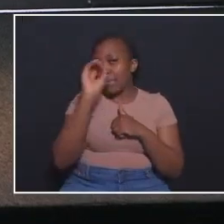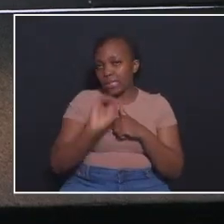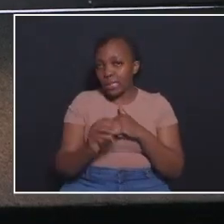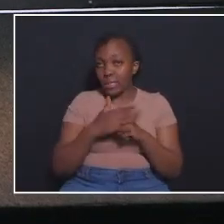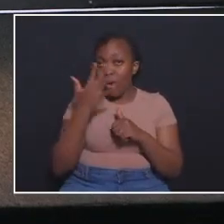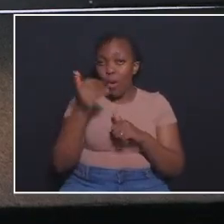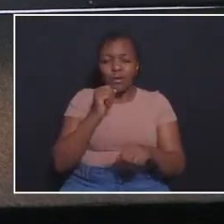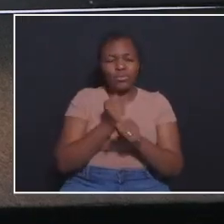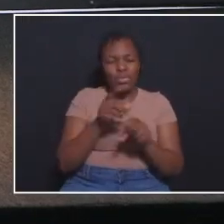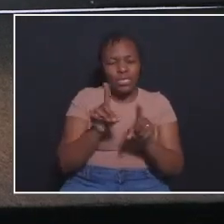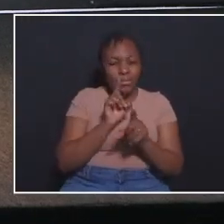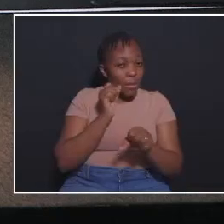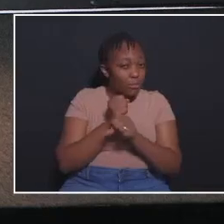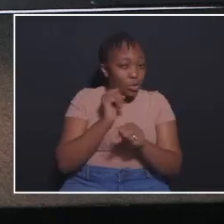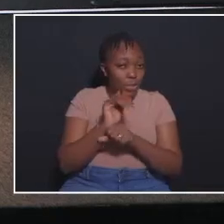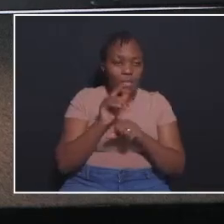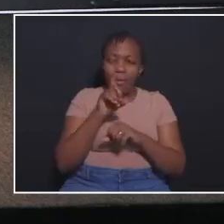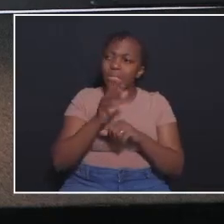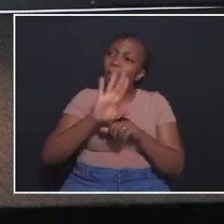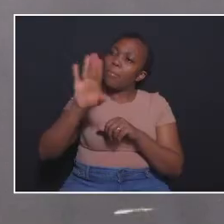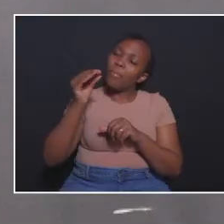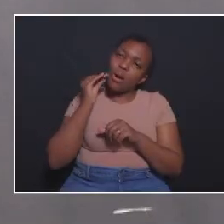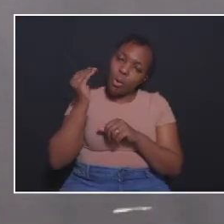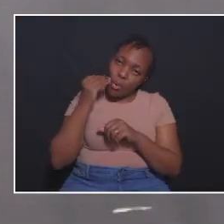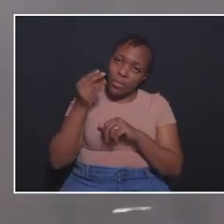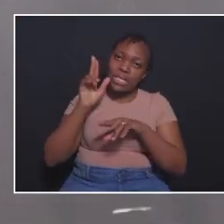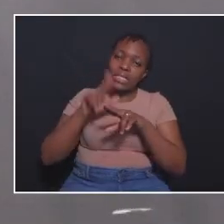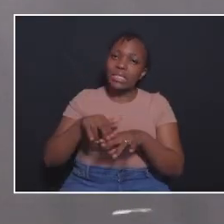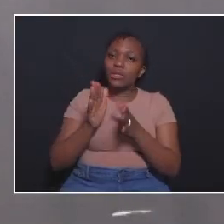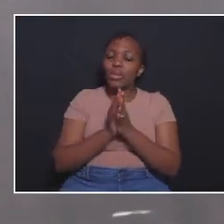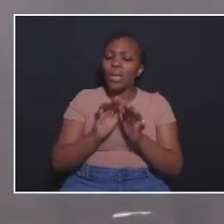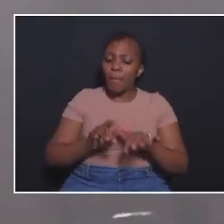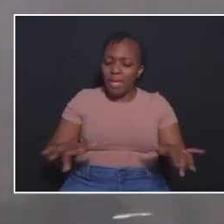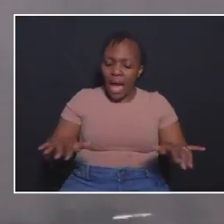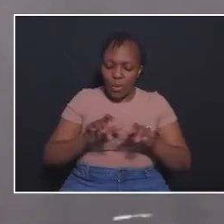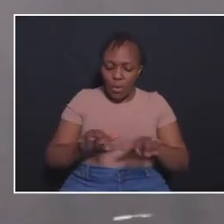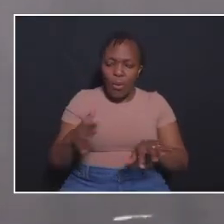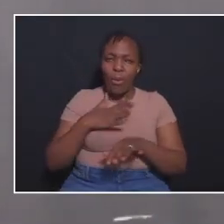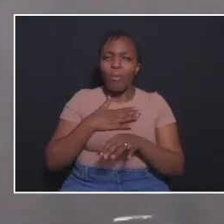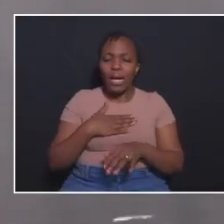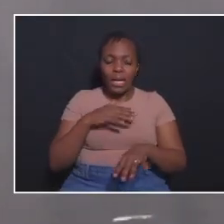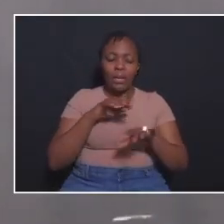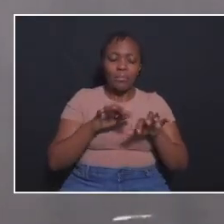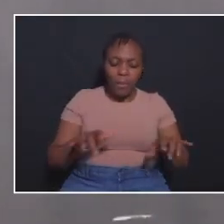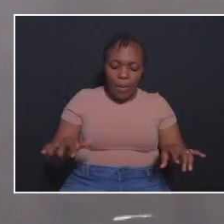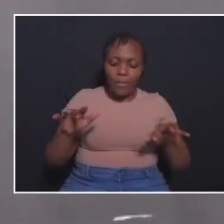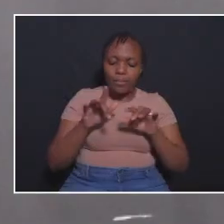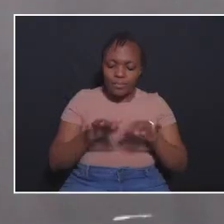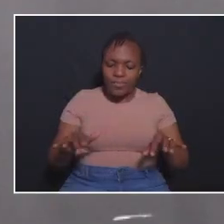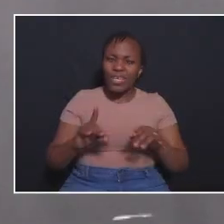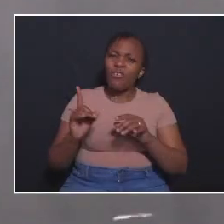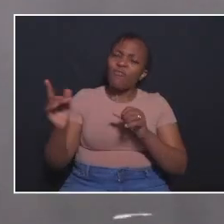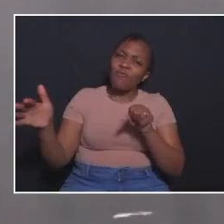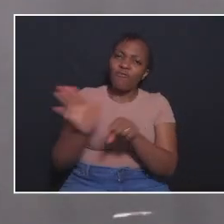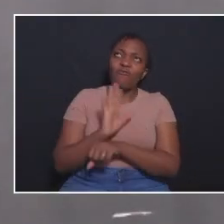back home, sit on my piano, and take about many days combing through. But I was here in Kenya, and